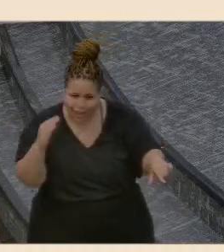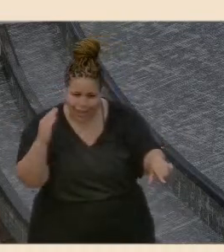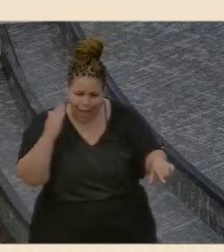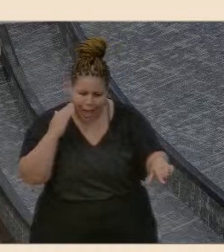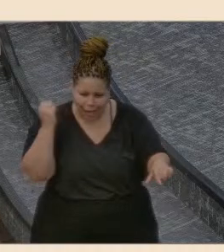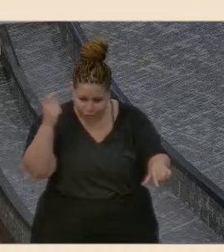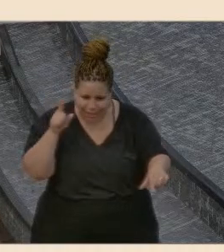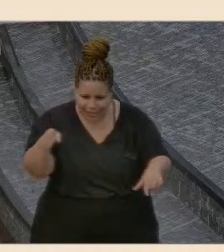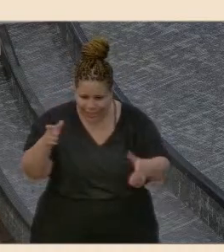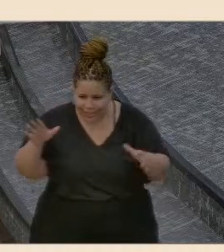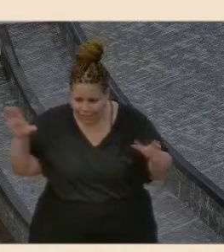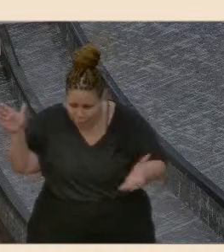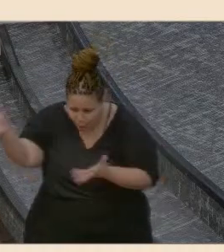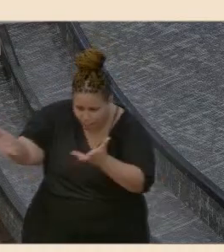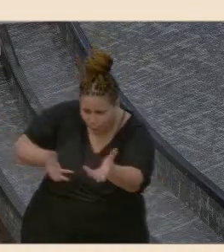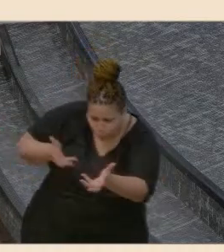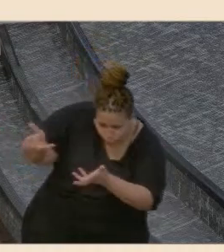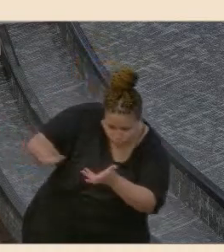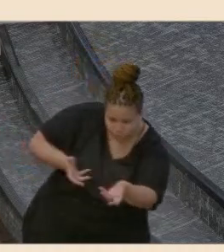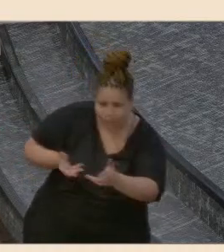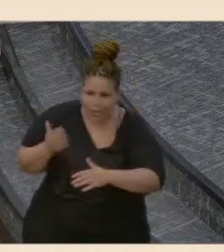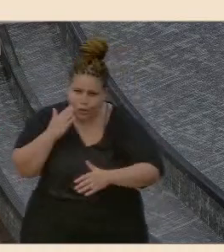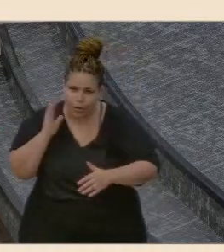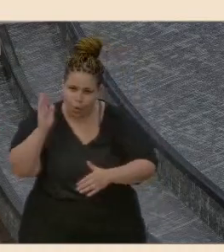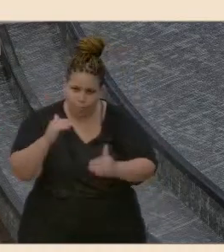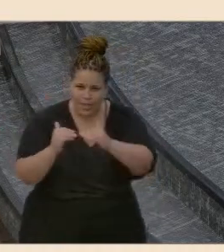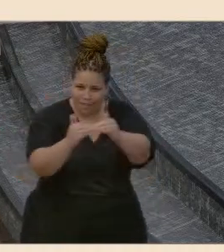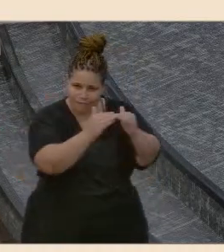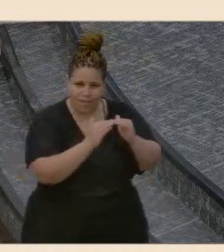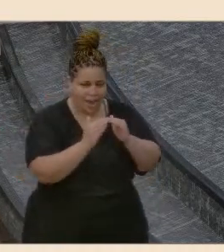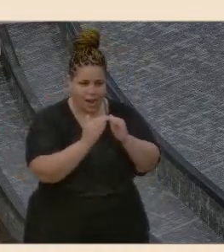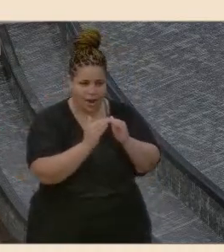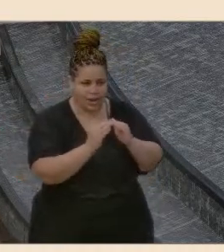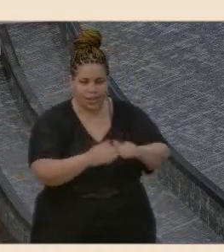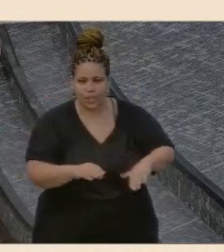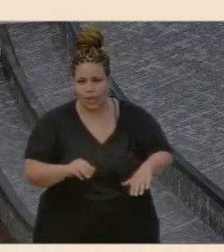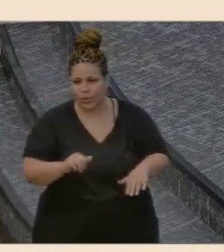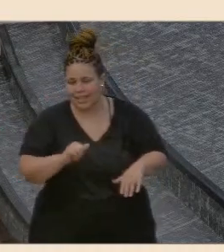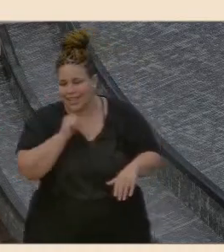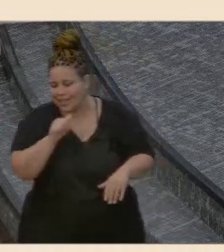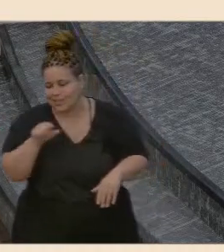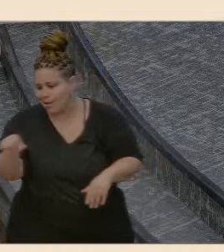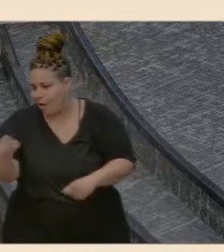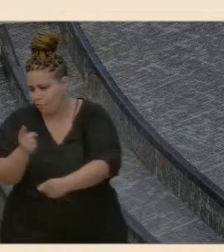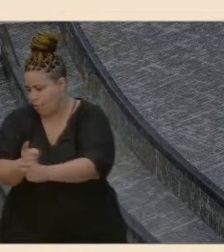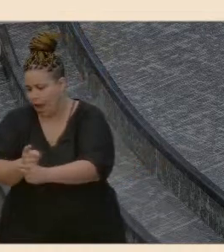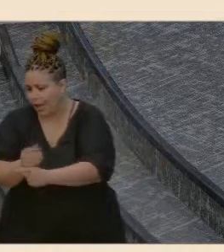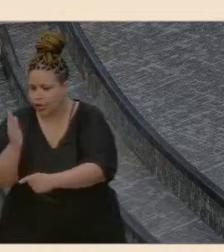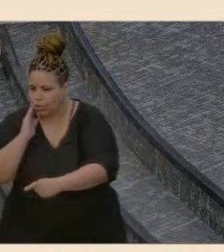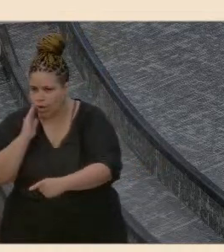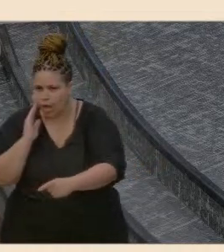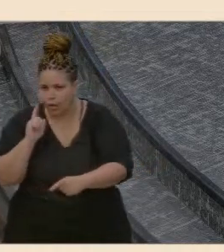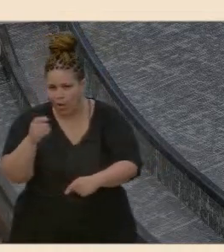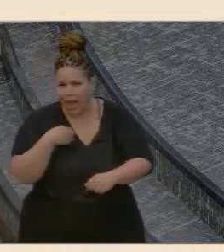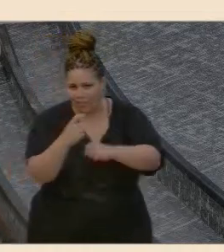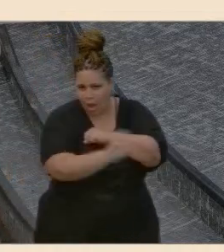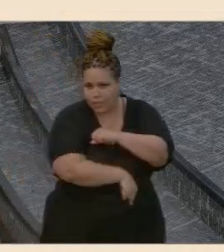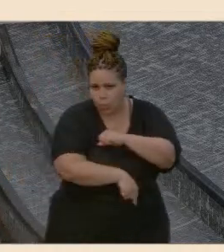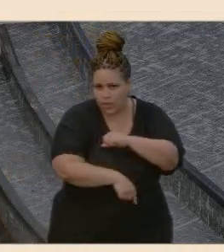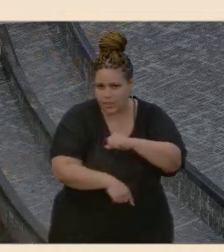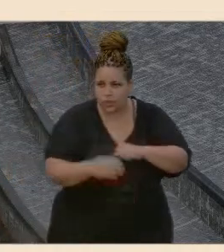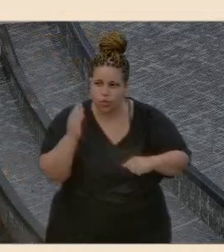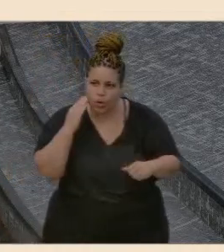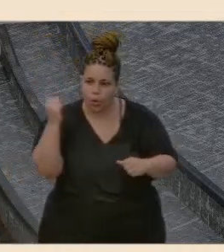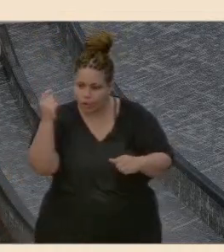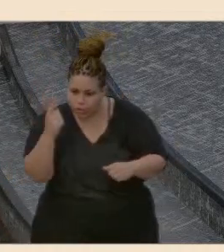if we don't do it, we know we're going to, that's not right. You're not going to do that. And this is your consequence. And that's a good thing, knowing who you're working